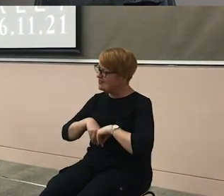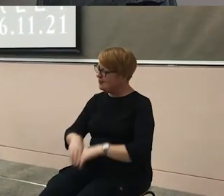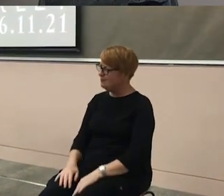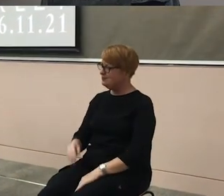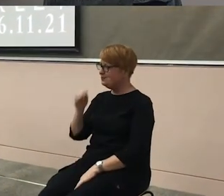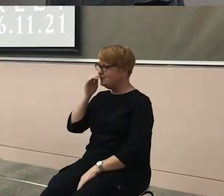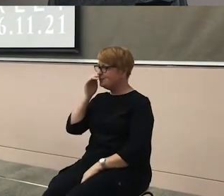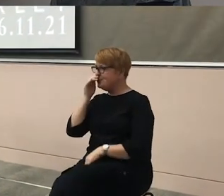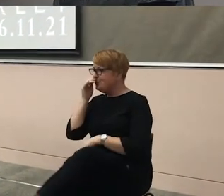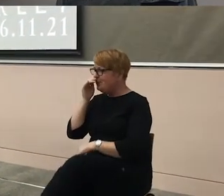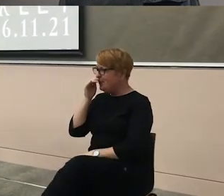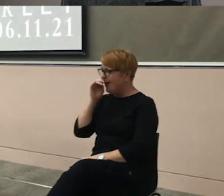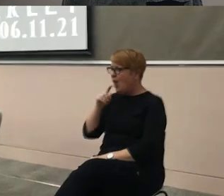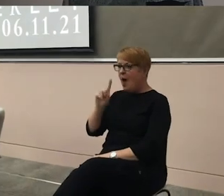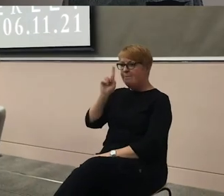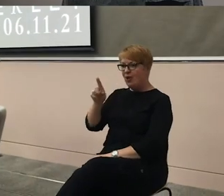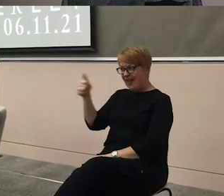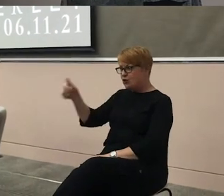question.